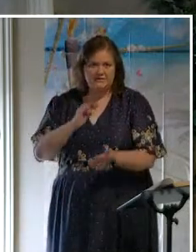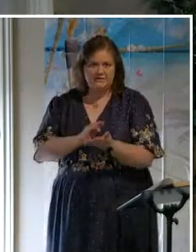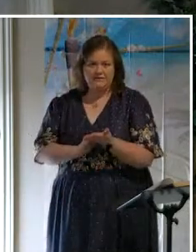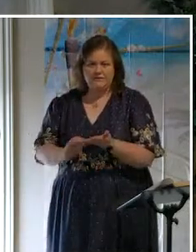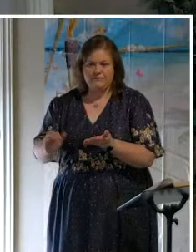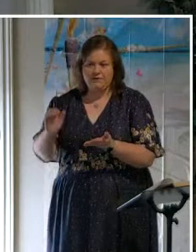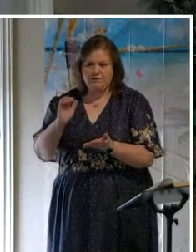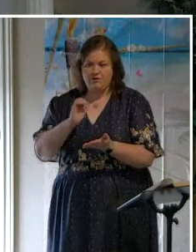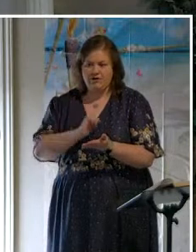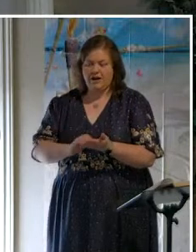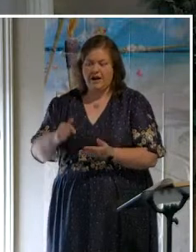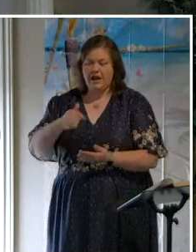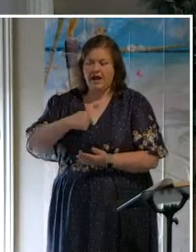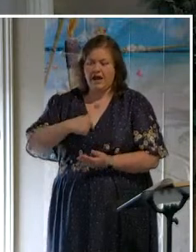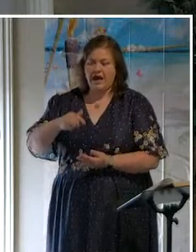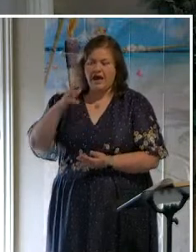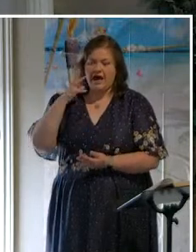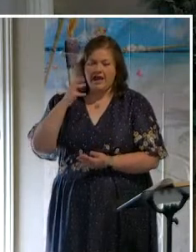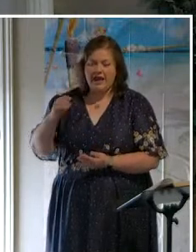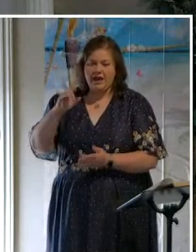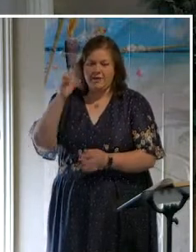Justified. I am